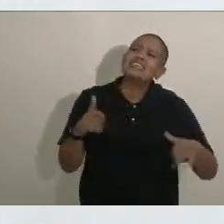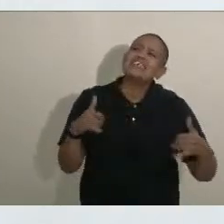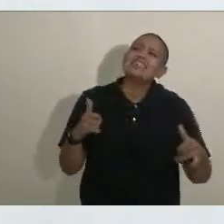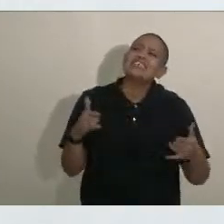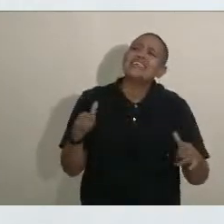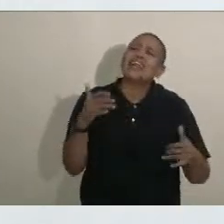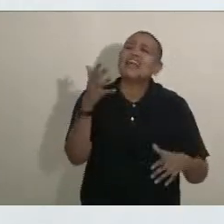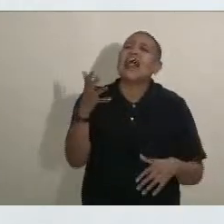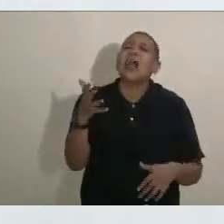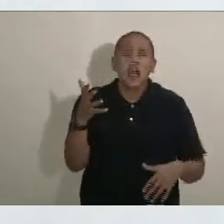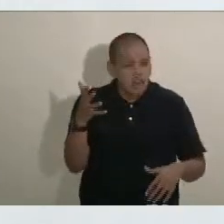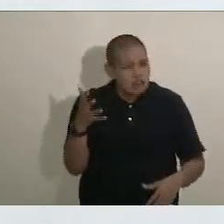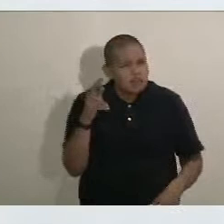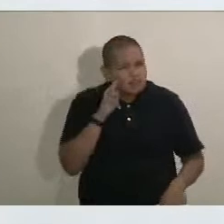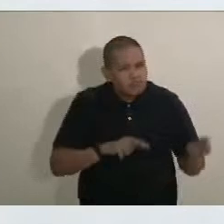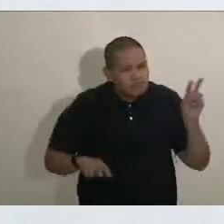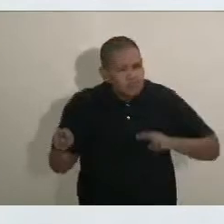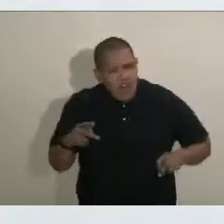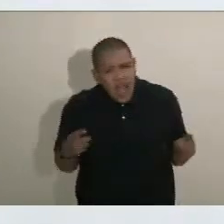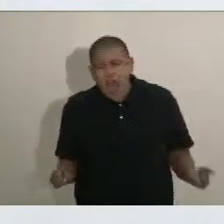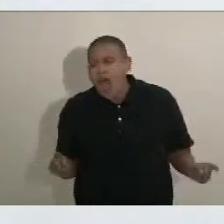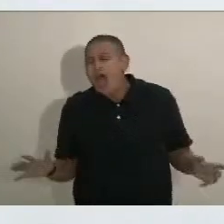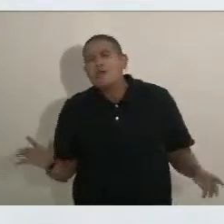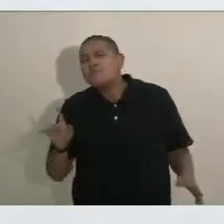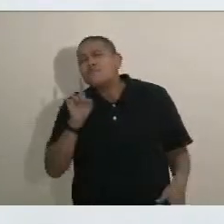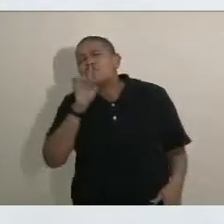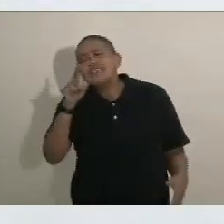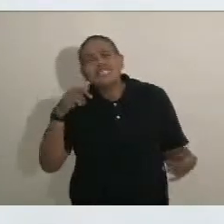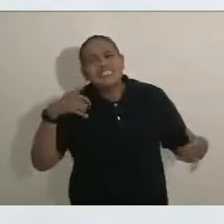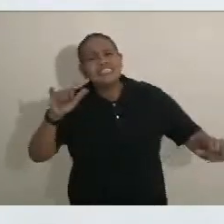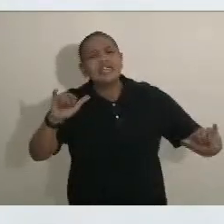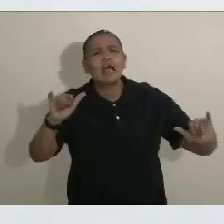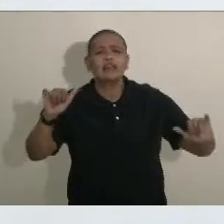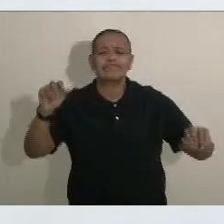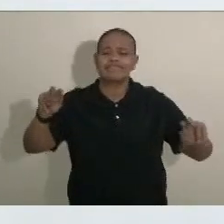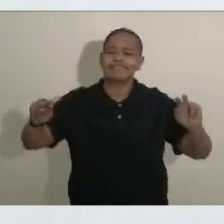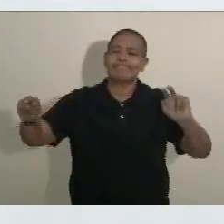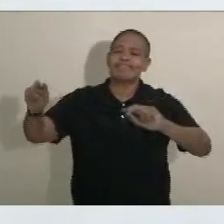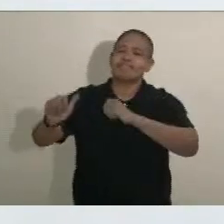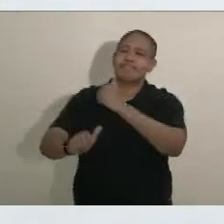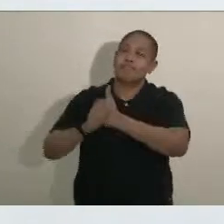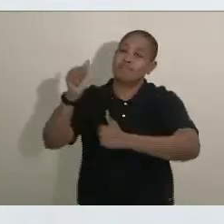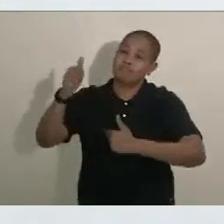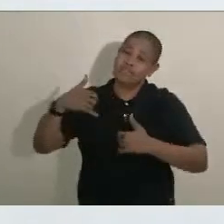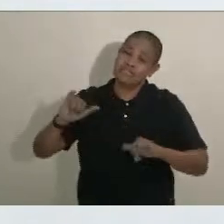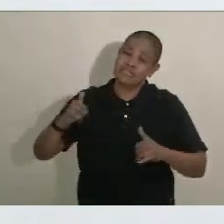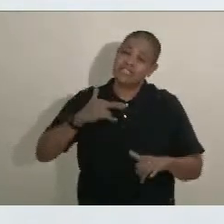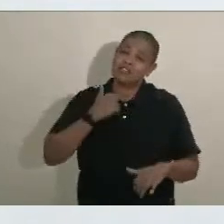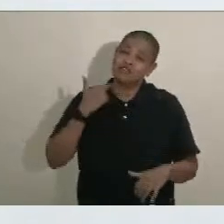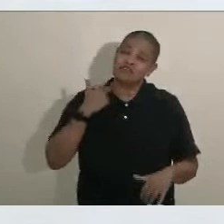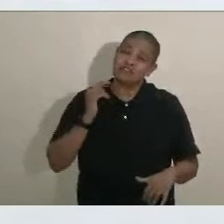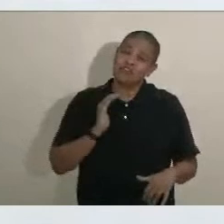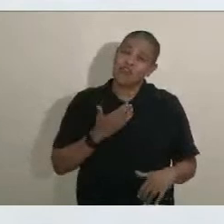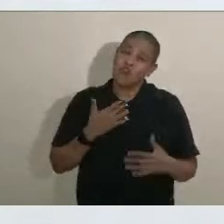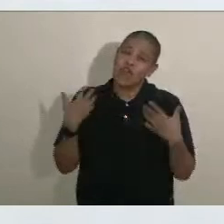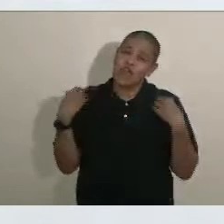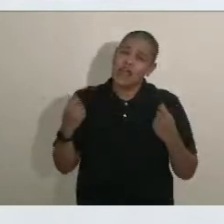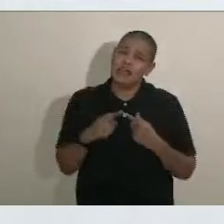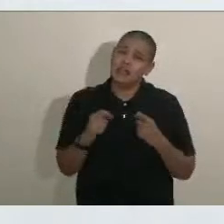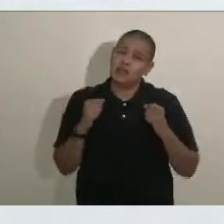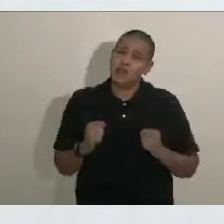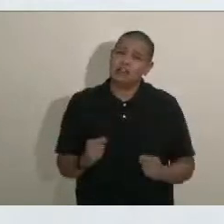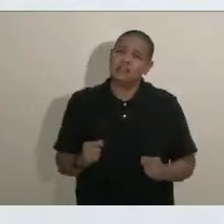there, and it does still represent a threat to our health and wellness unless